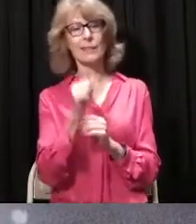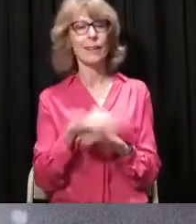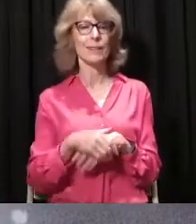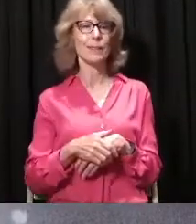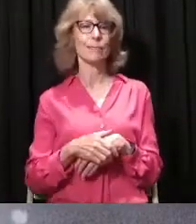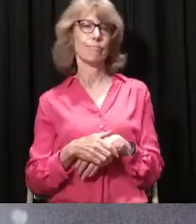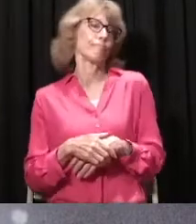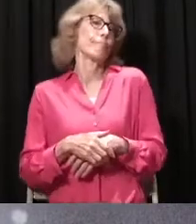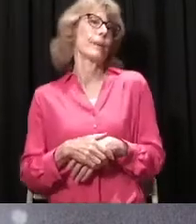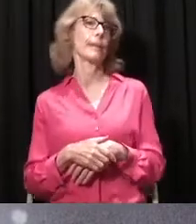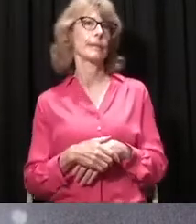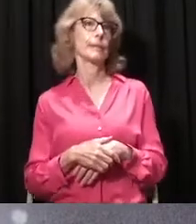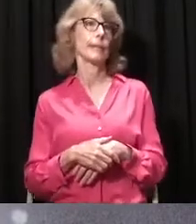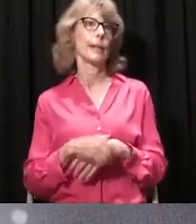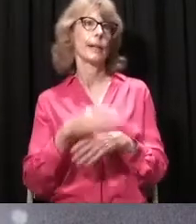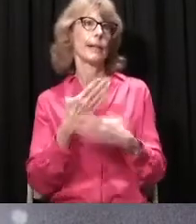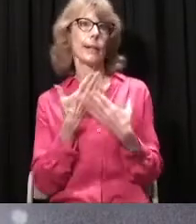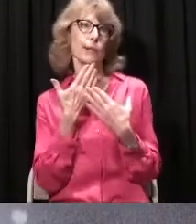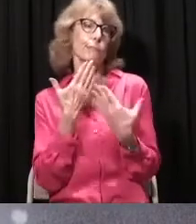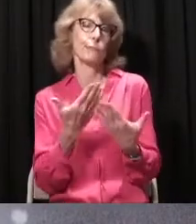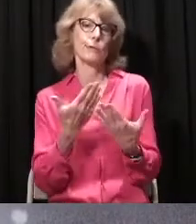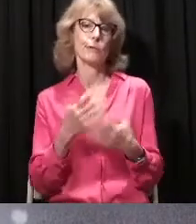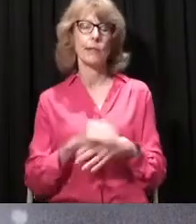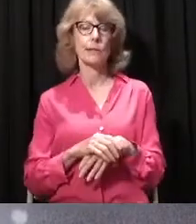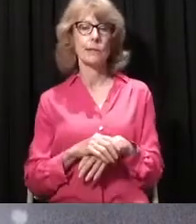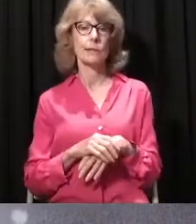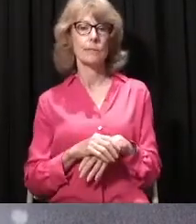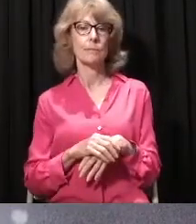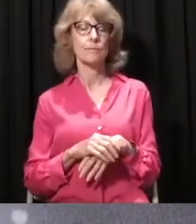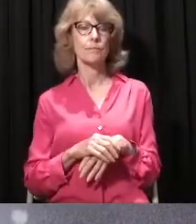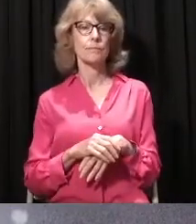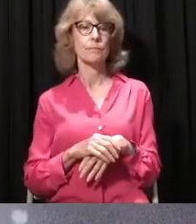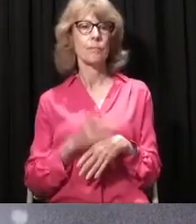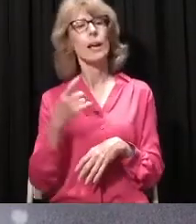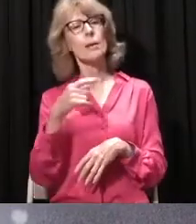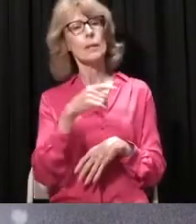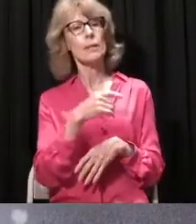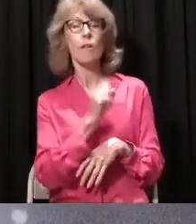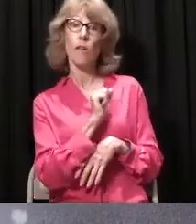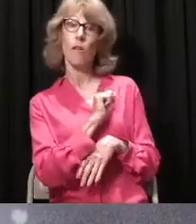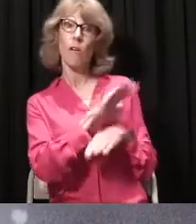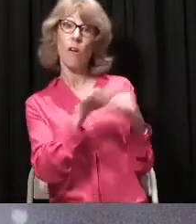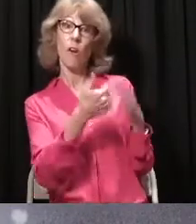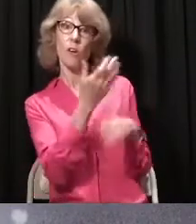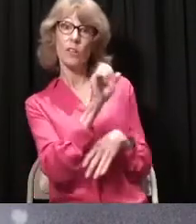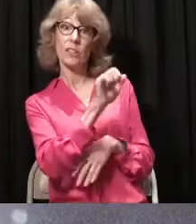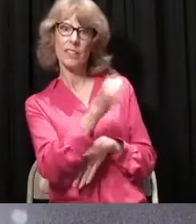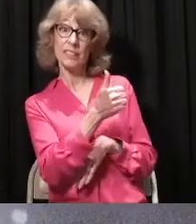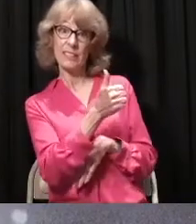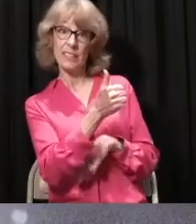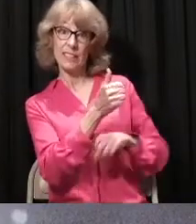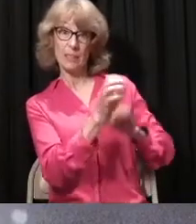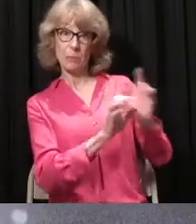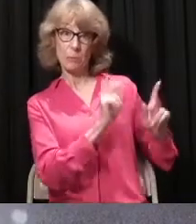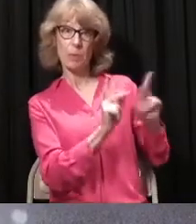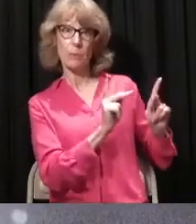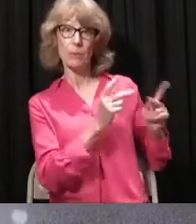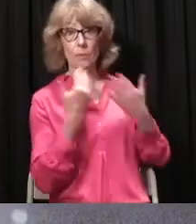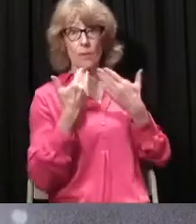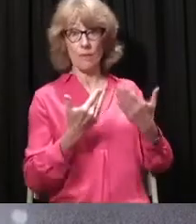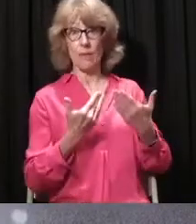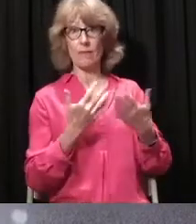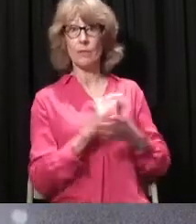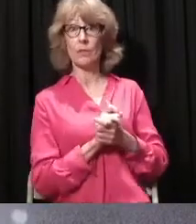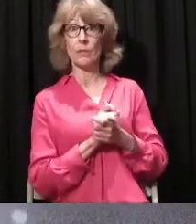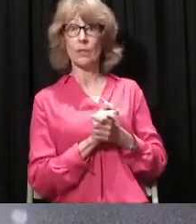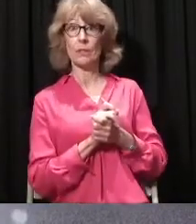don't you think that all 9 of the other guys were actually thankful? And who wouldn't be thankful? You have leprosy and the leprosy's gone.